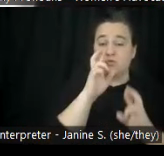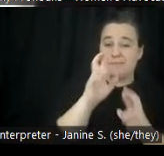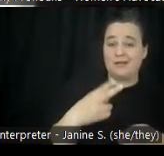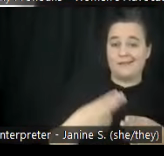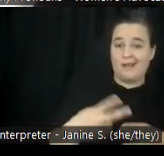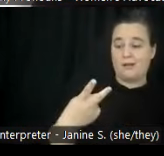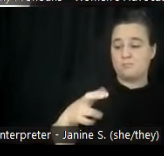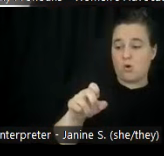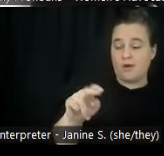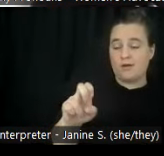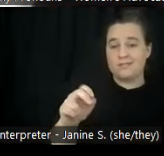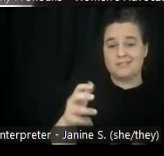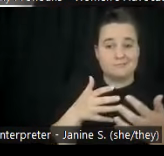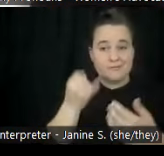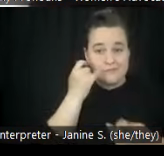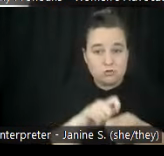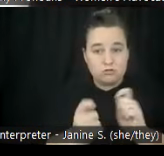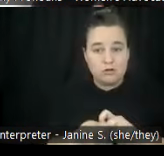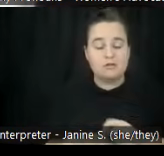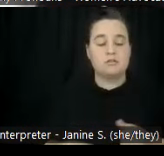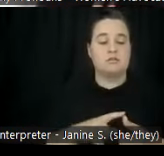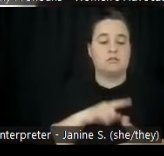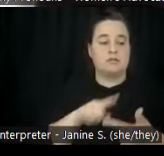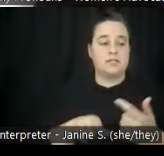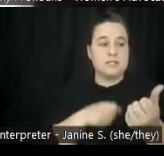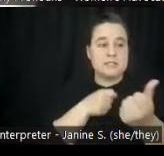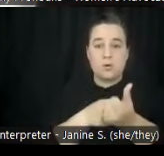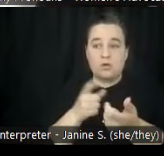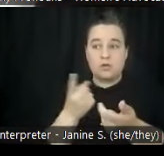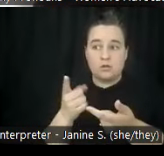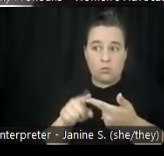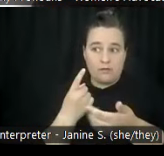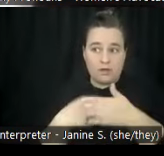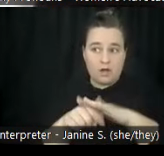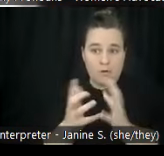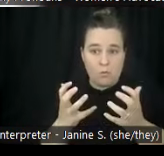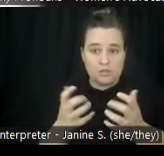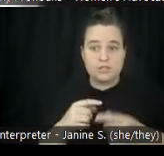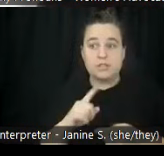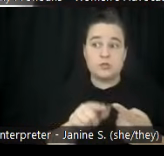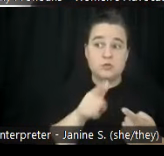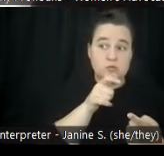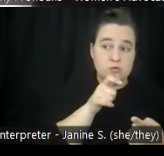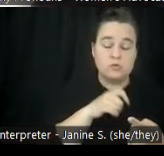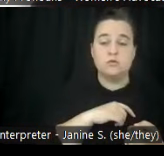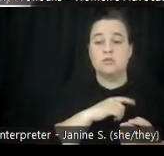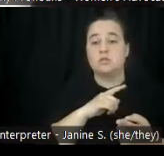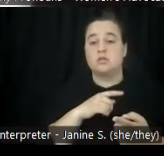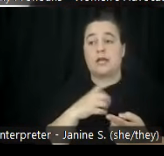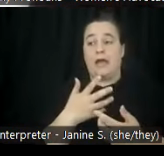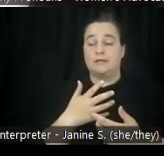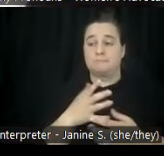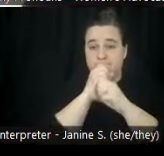those change, supporting an individual and coming out when they want to, who they want to, keeping that information private, and